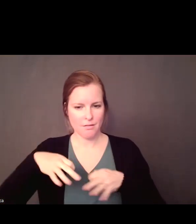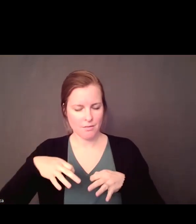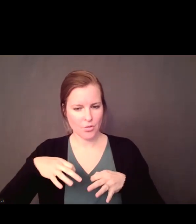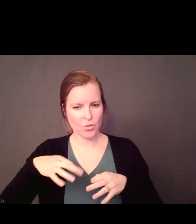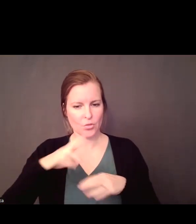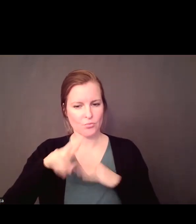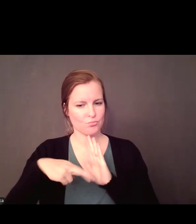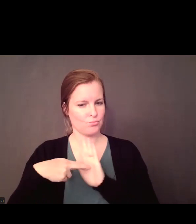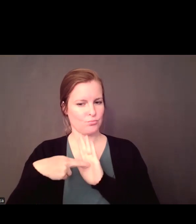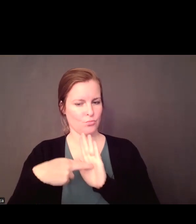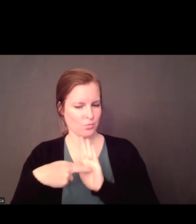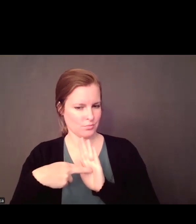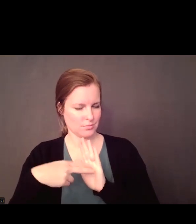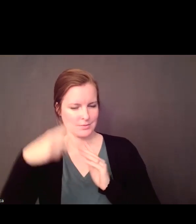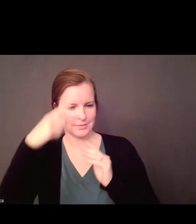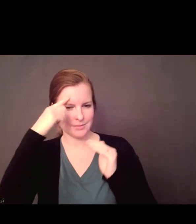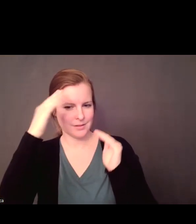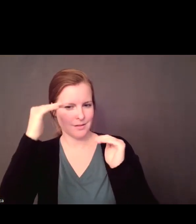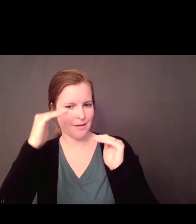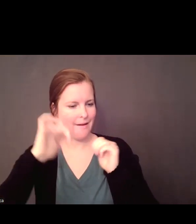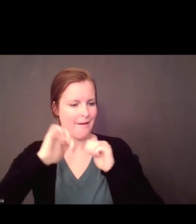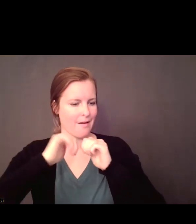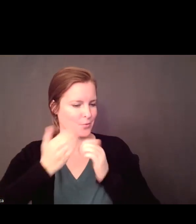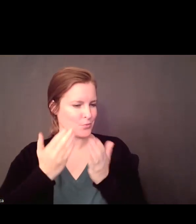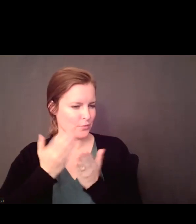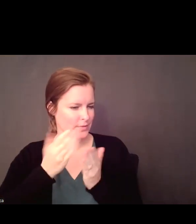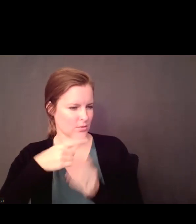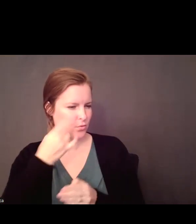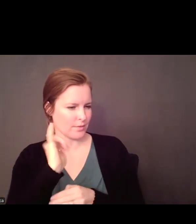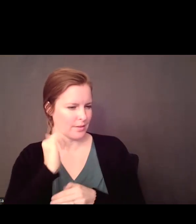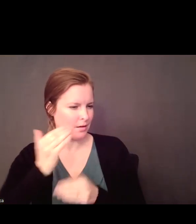expectations, and how services will be provided going forward.